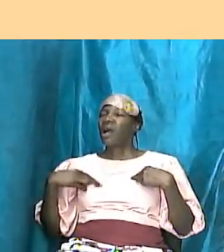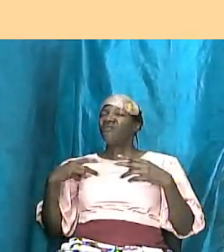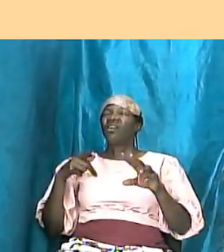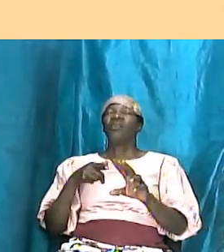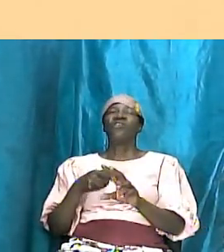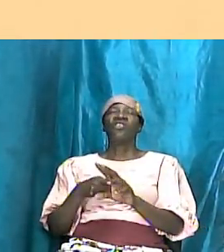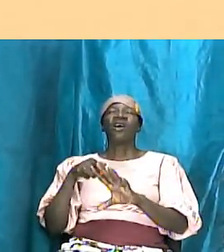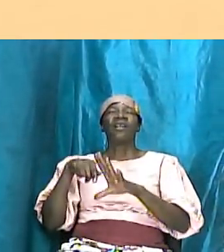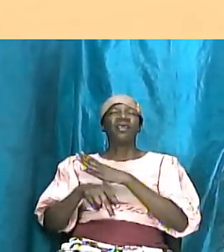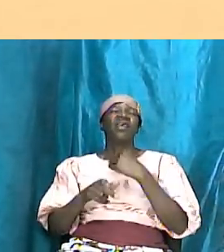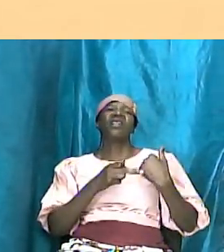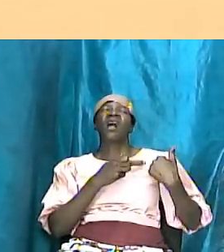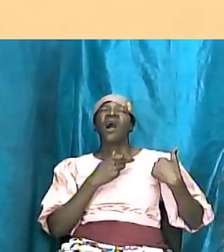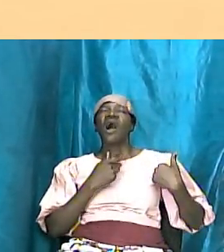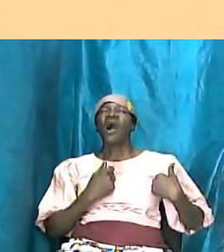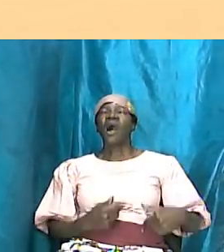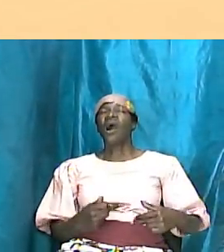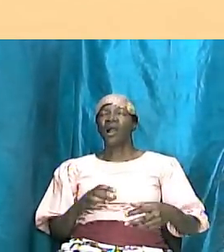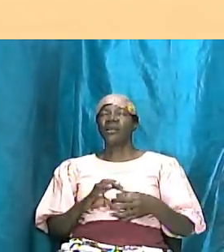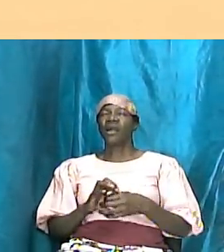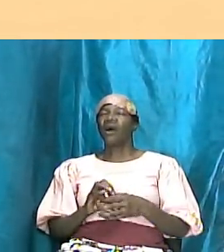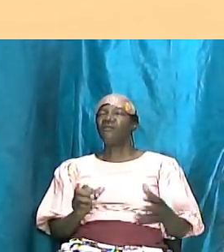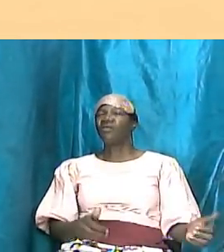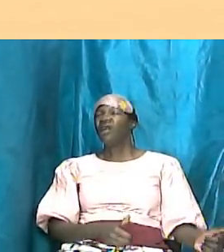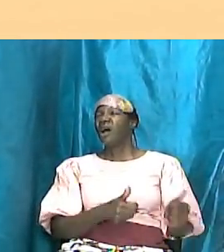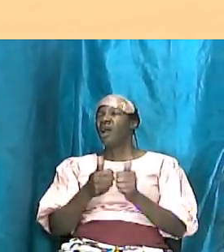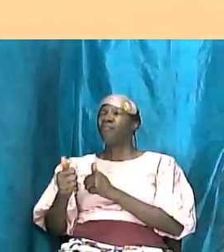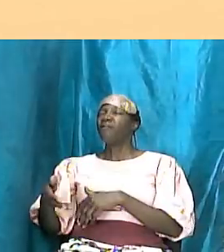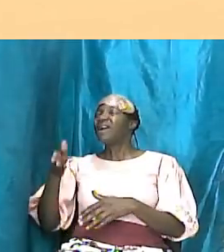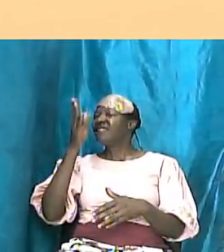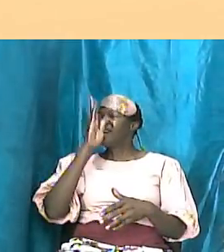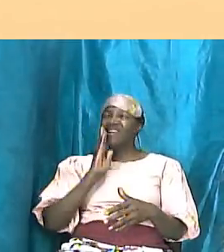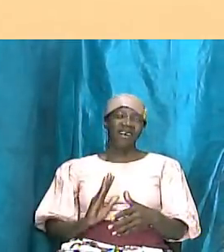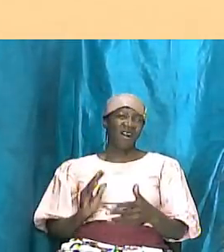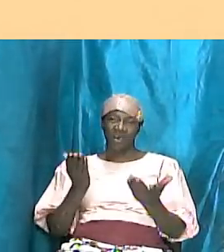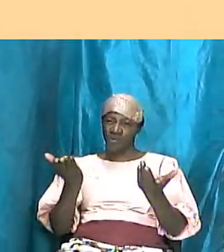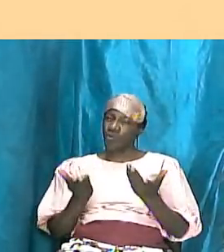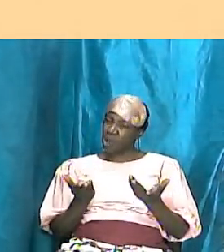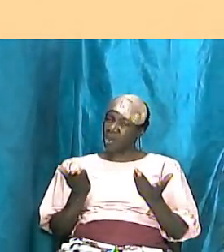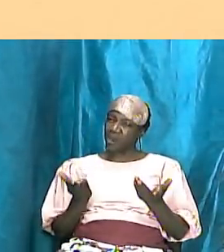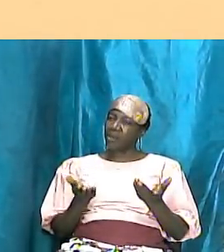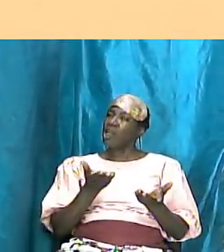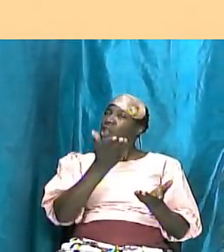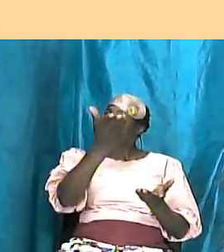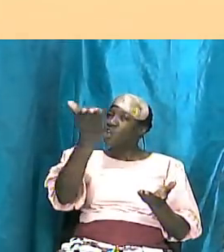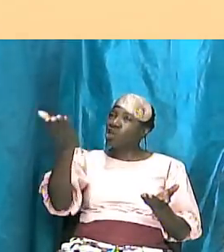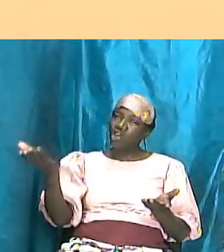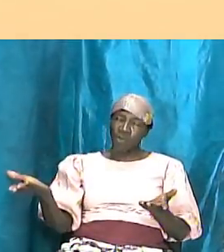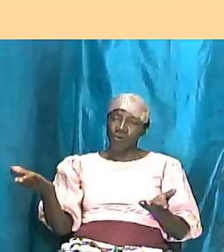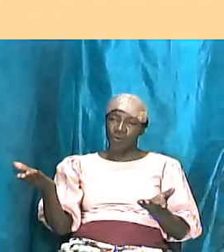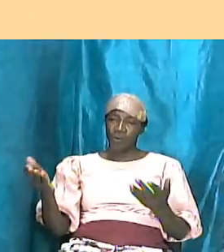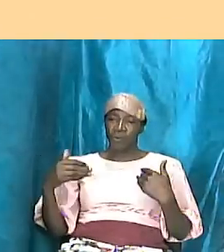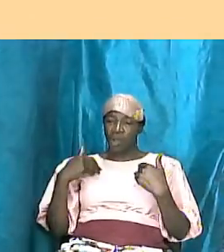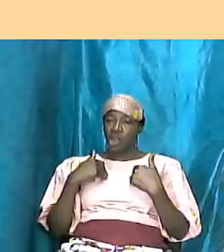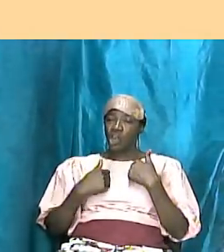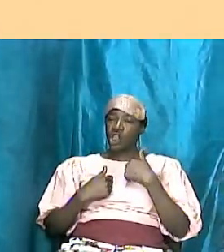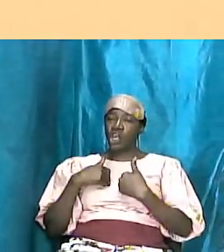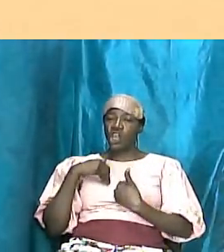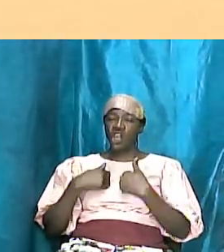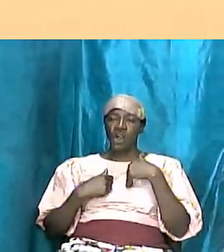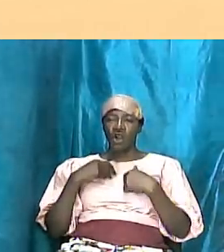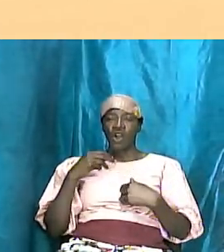in the heart of Almighty God. I want every saint, I want every young person that is going